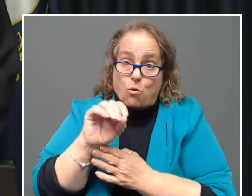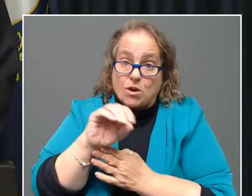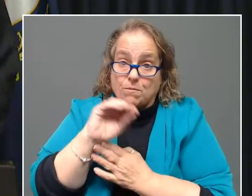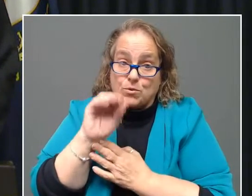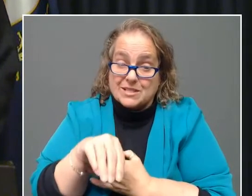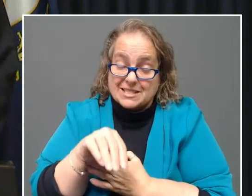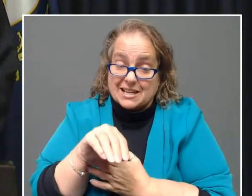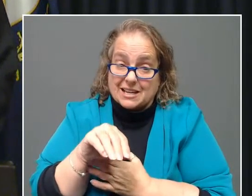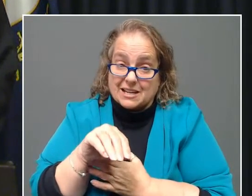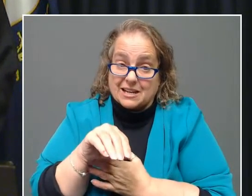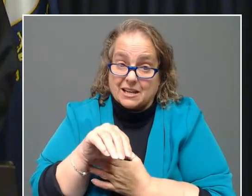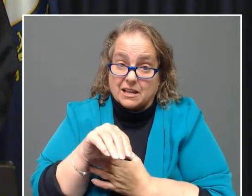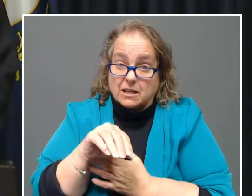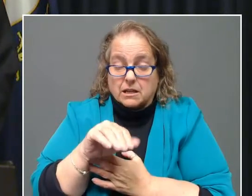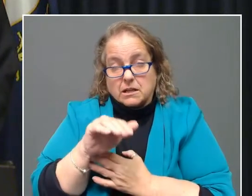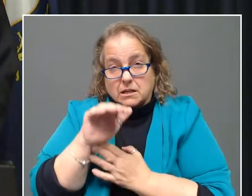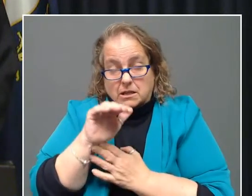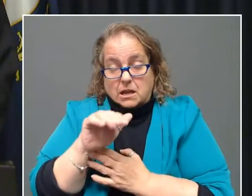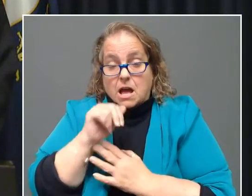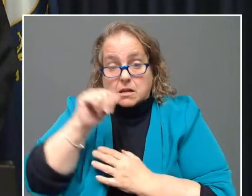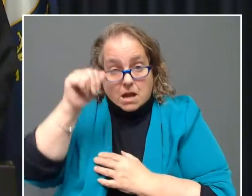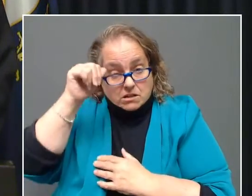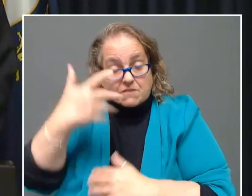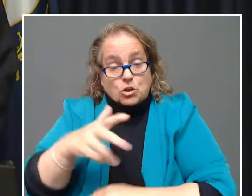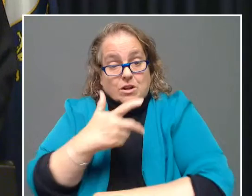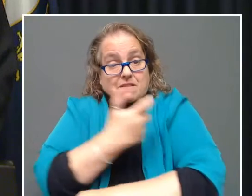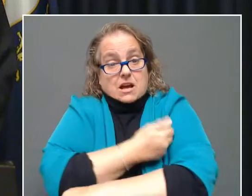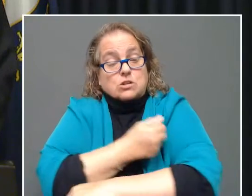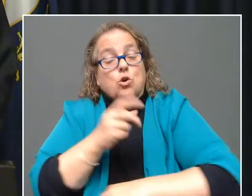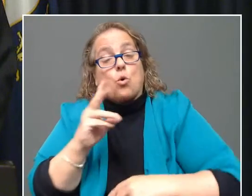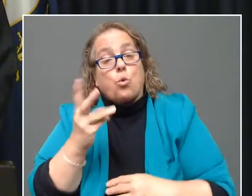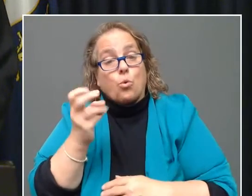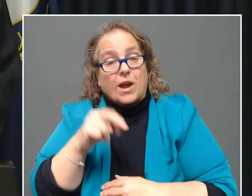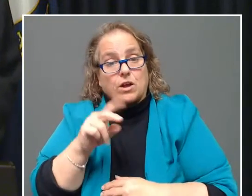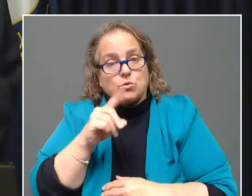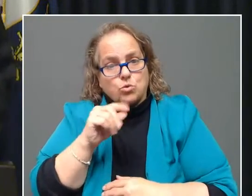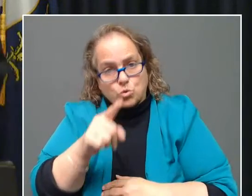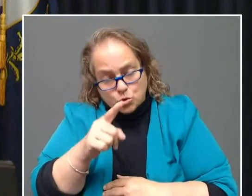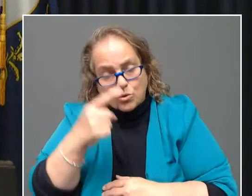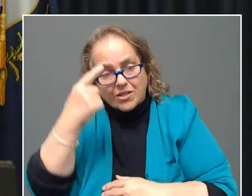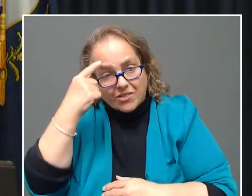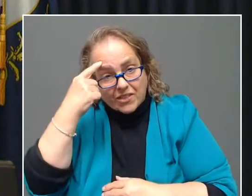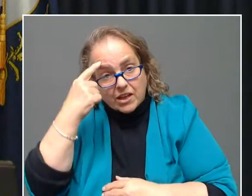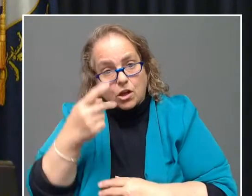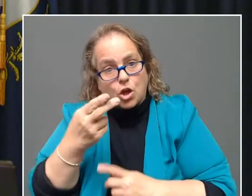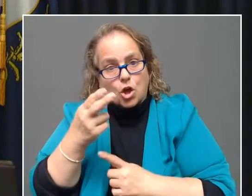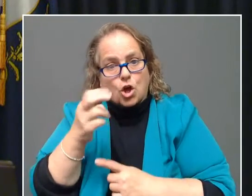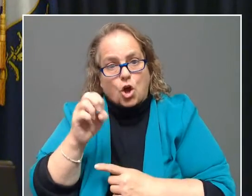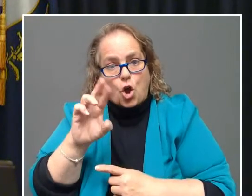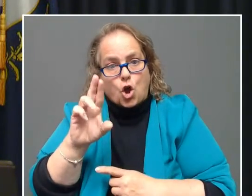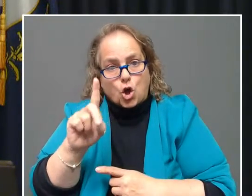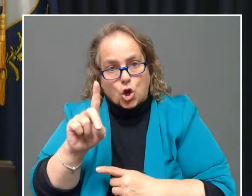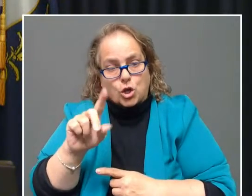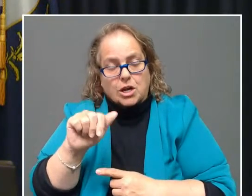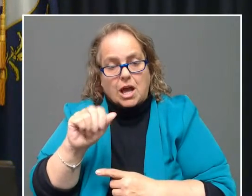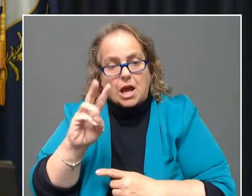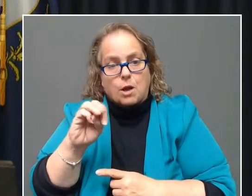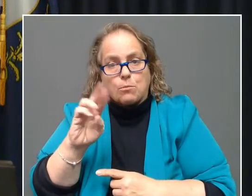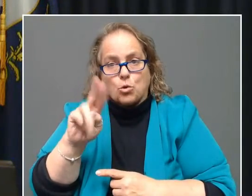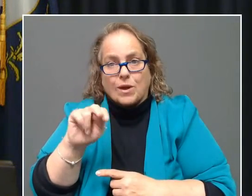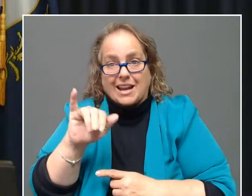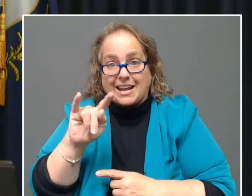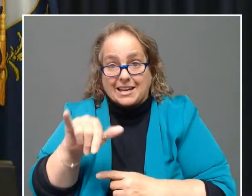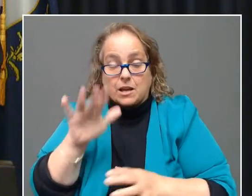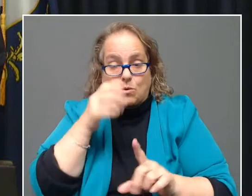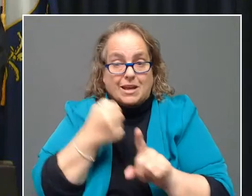upwards of 40% adults have been vaccinated. So when do you envision herd immunity in Kentucky? The second question is